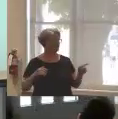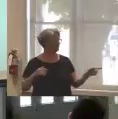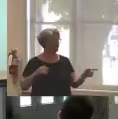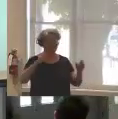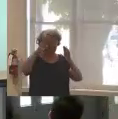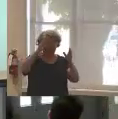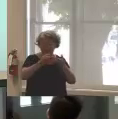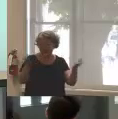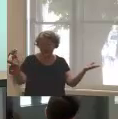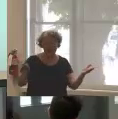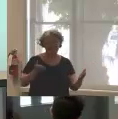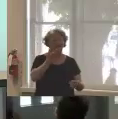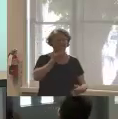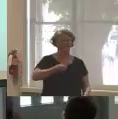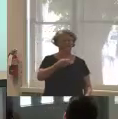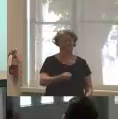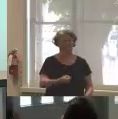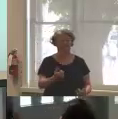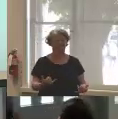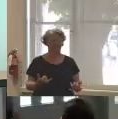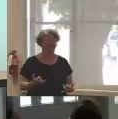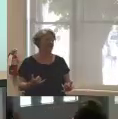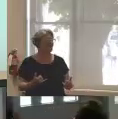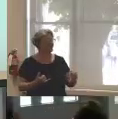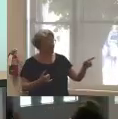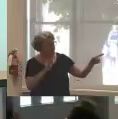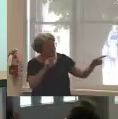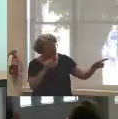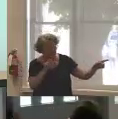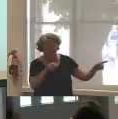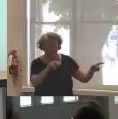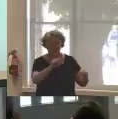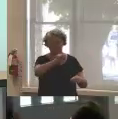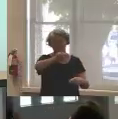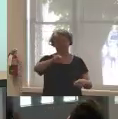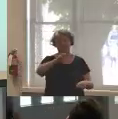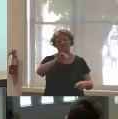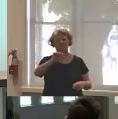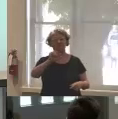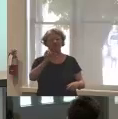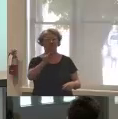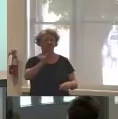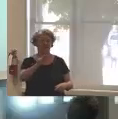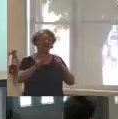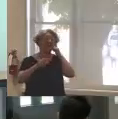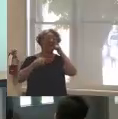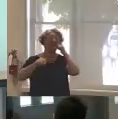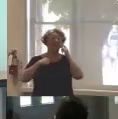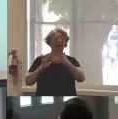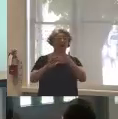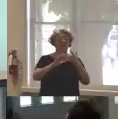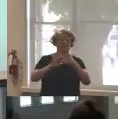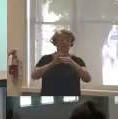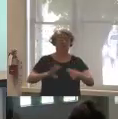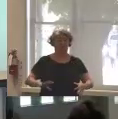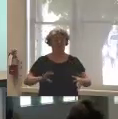Hello, everyone. Thanks so much for having me here today. As Tarana already mentioned, my name is Mia John Nikizade, and I'm the Outreach Coordinator for